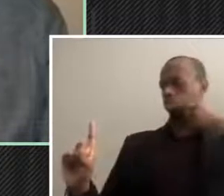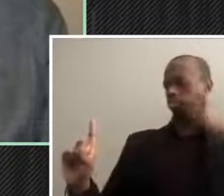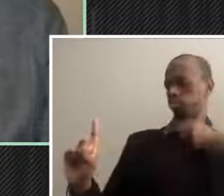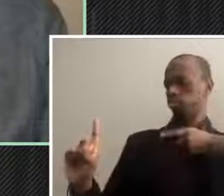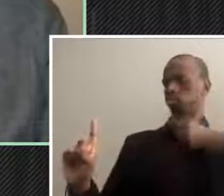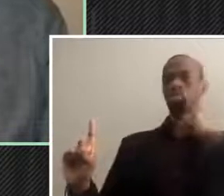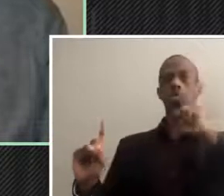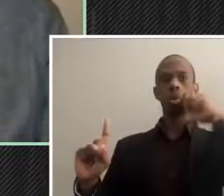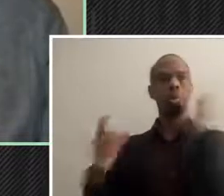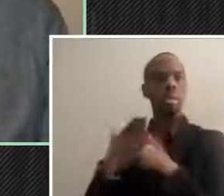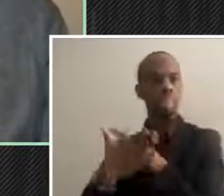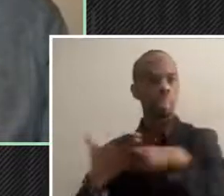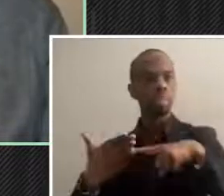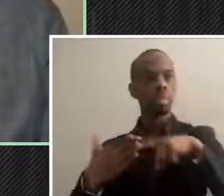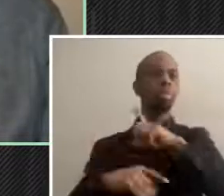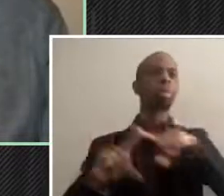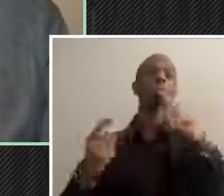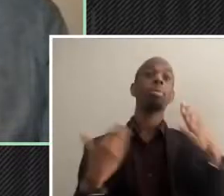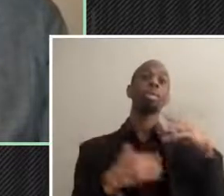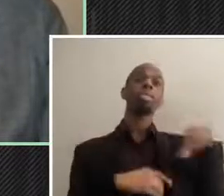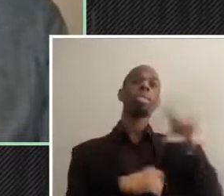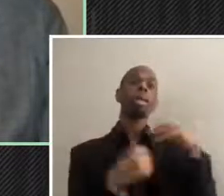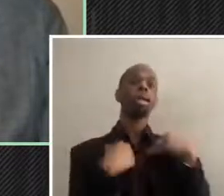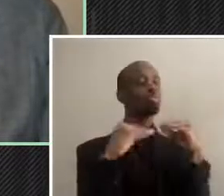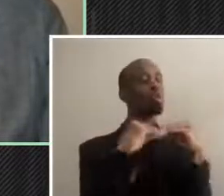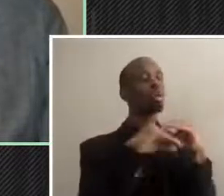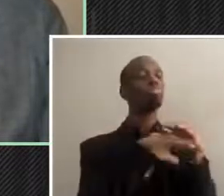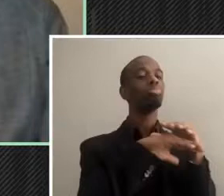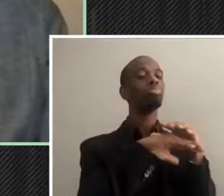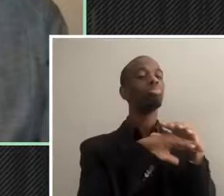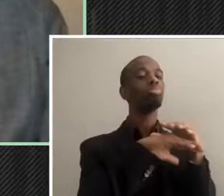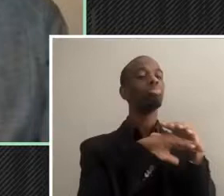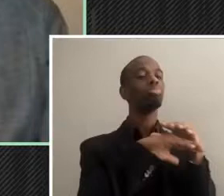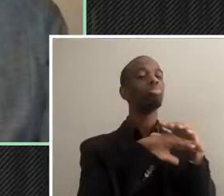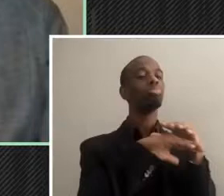nuanced, racism and things of that nature that can be